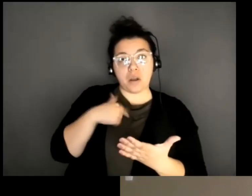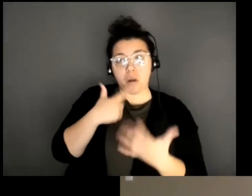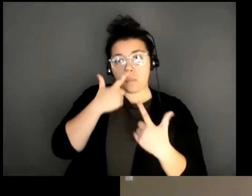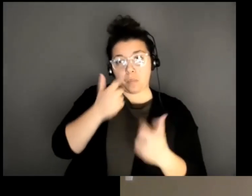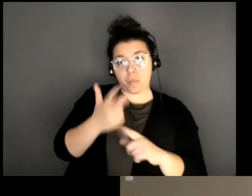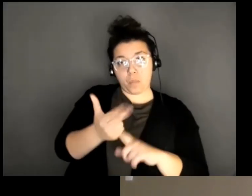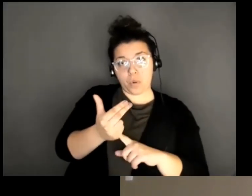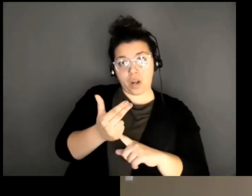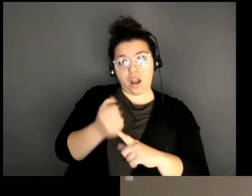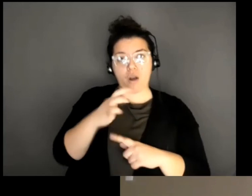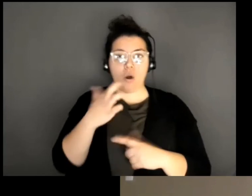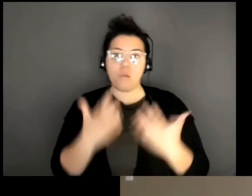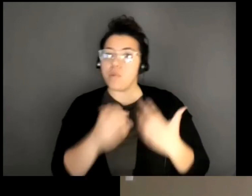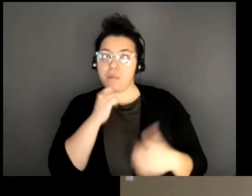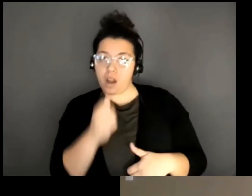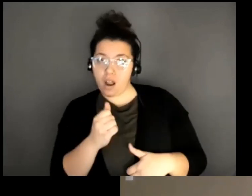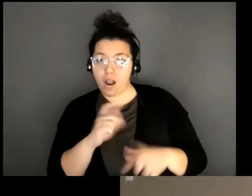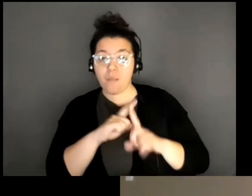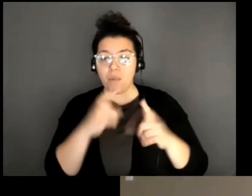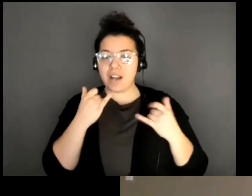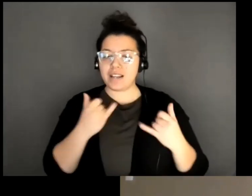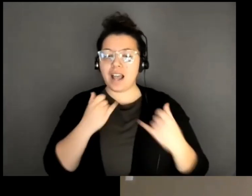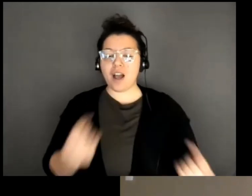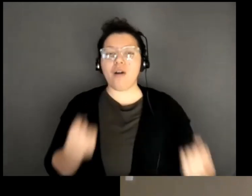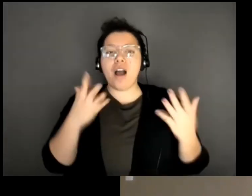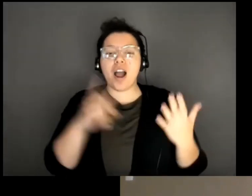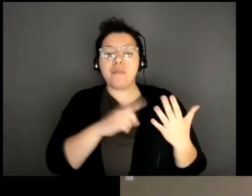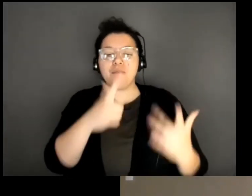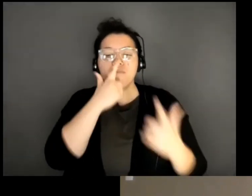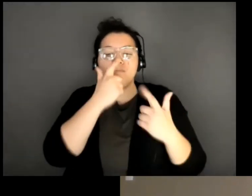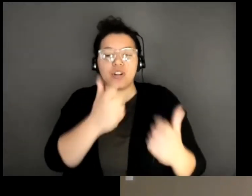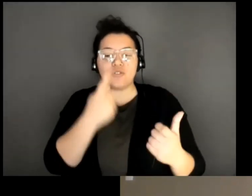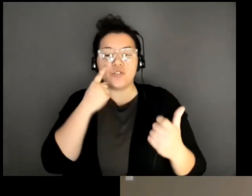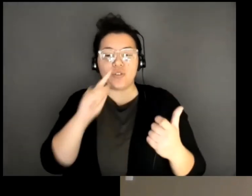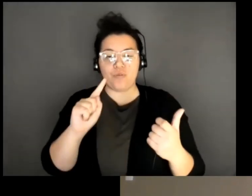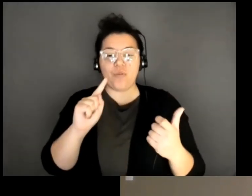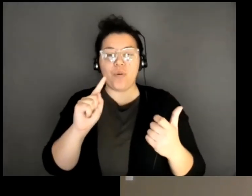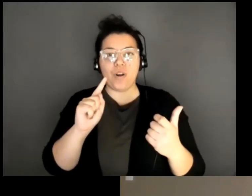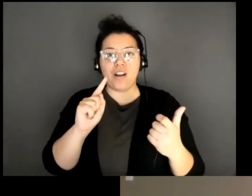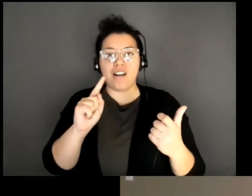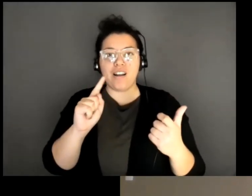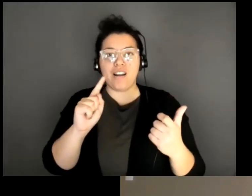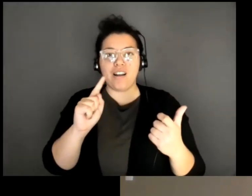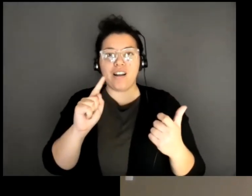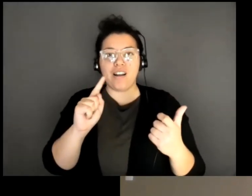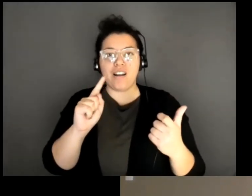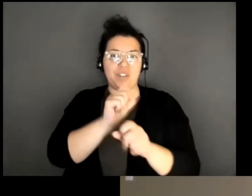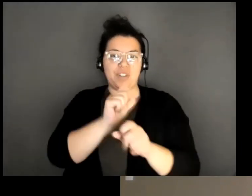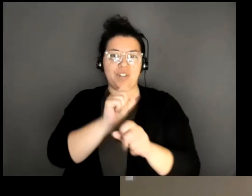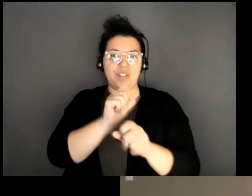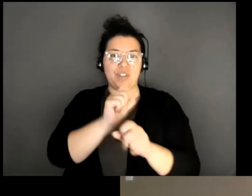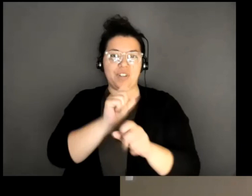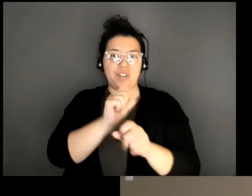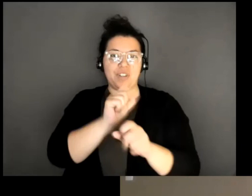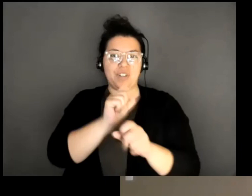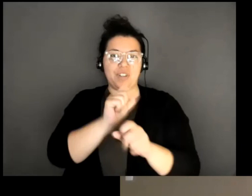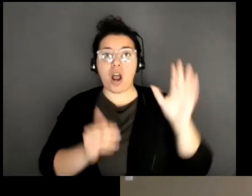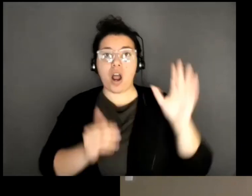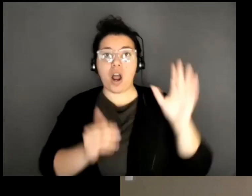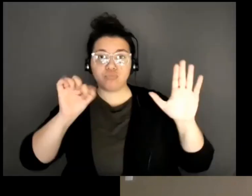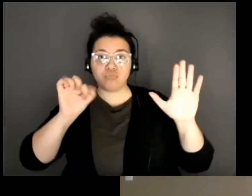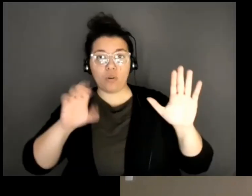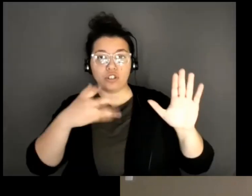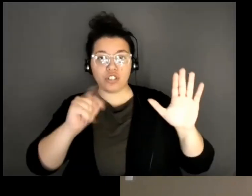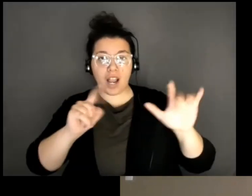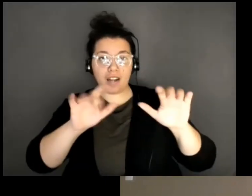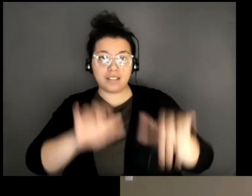many of you are interested now in pursuing or exploring this career field? Give me a show of hands, or tell me in the chat, how many of